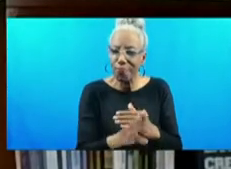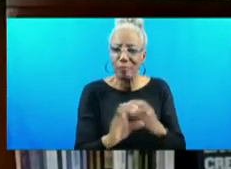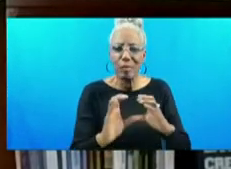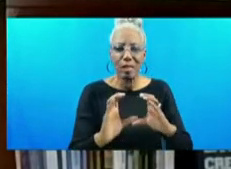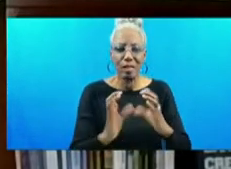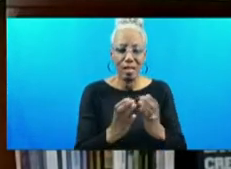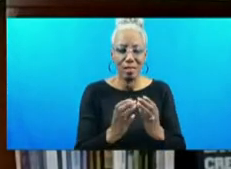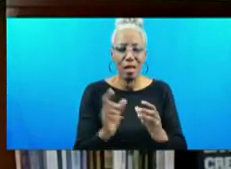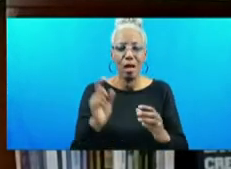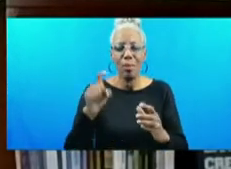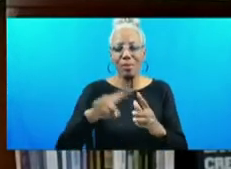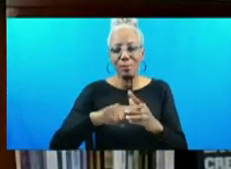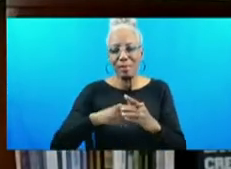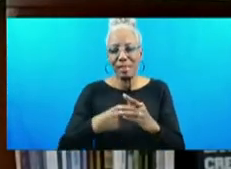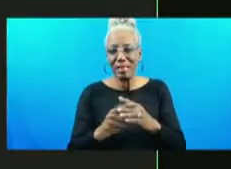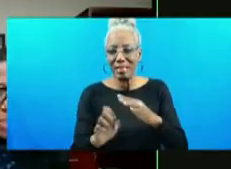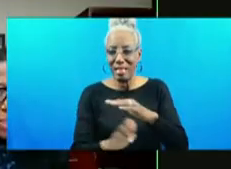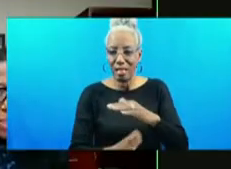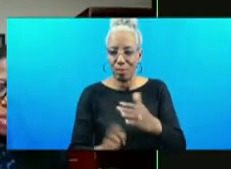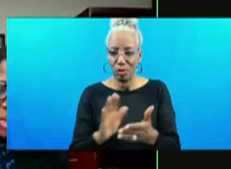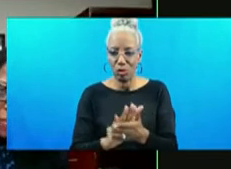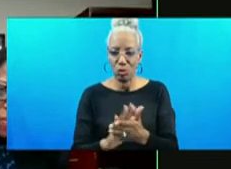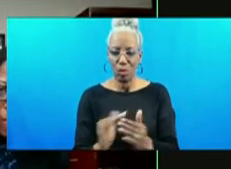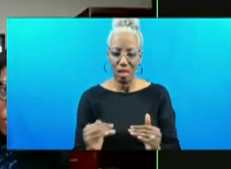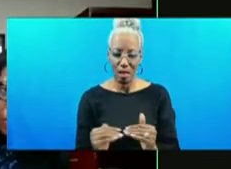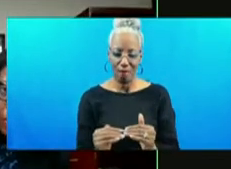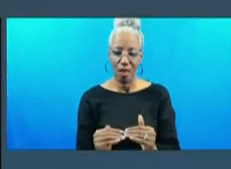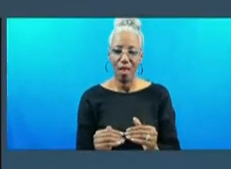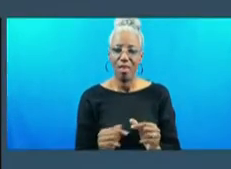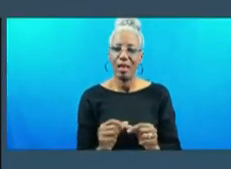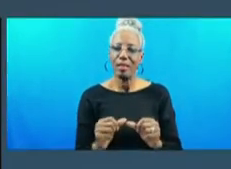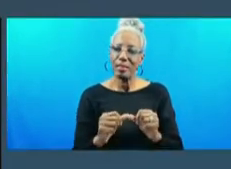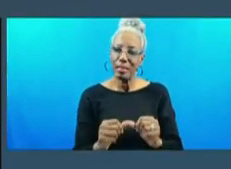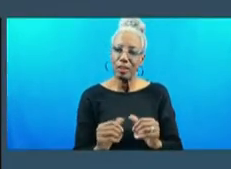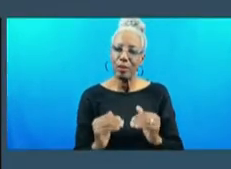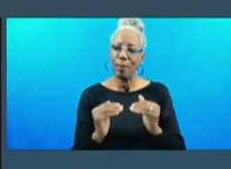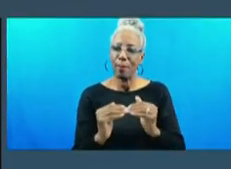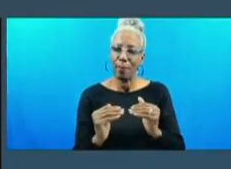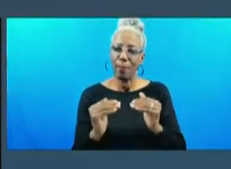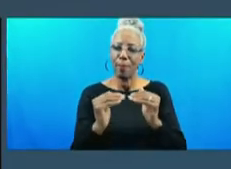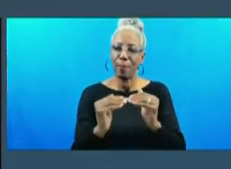then continue to build that confidence in the student and the family for them to be successful.